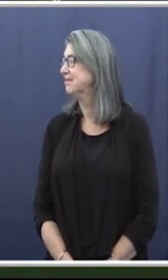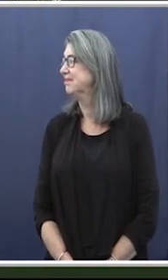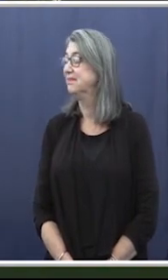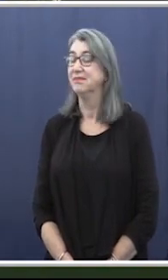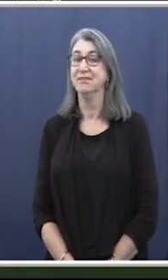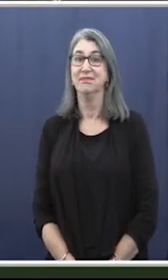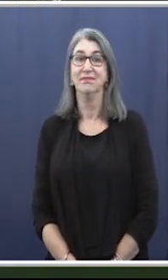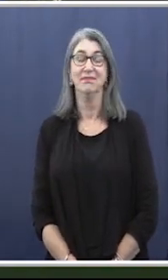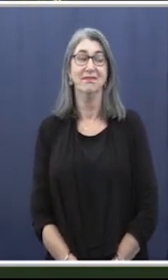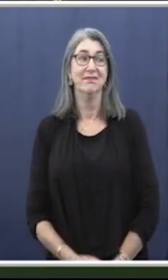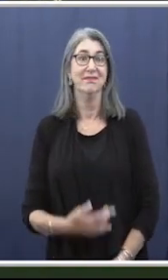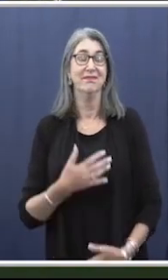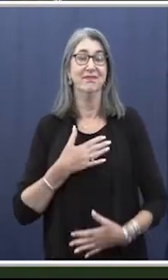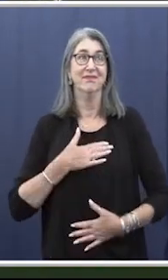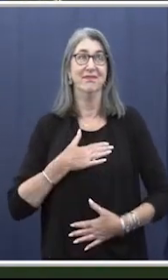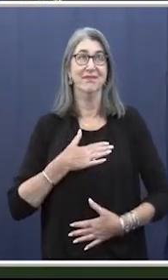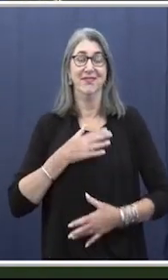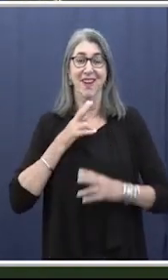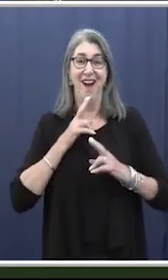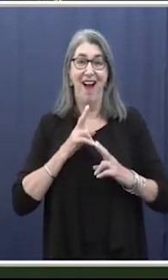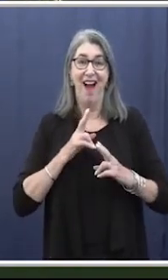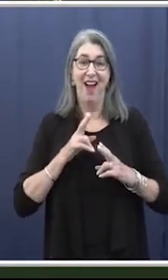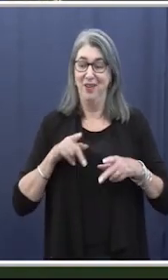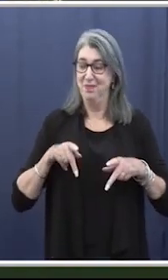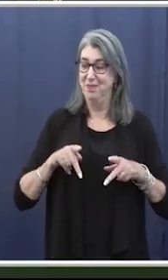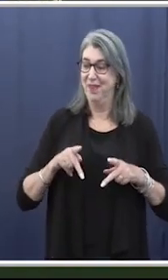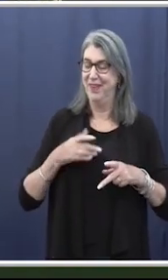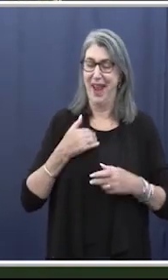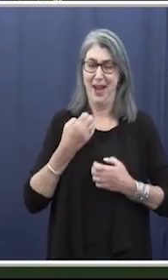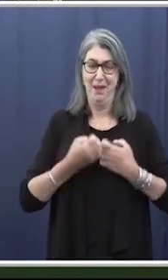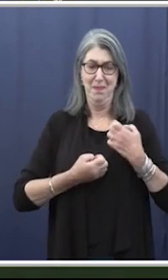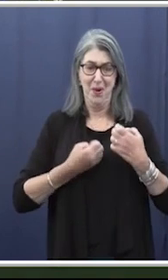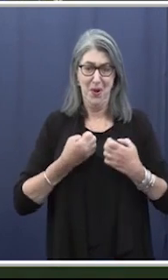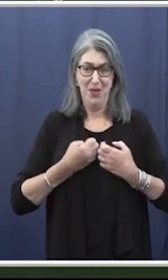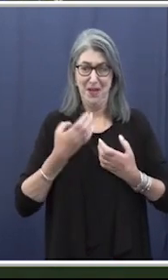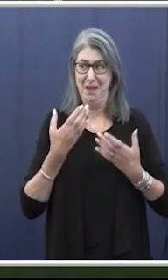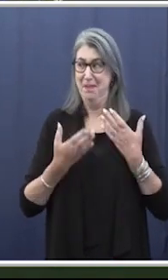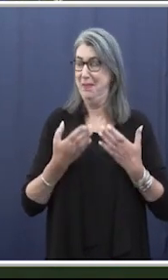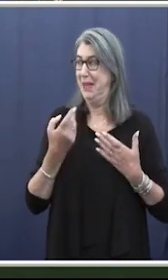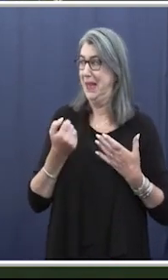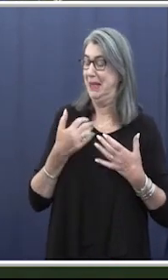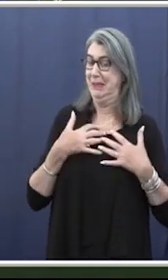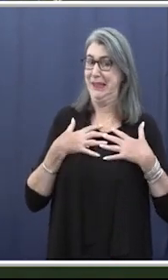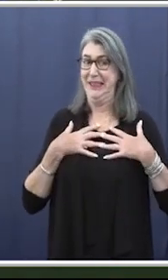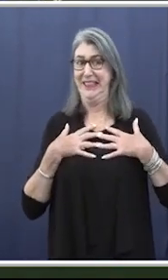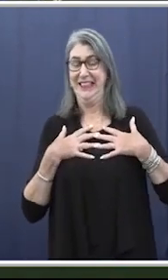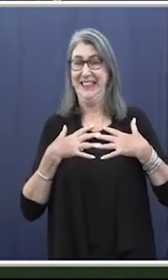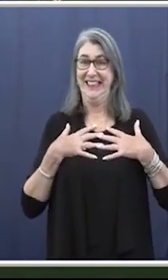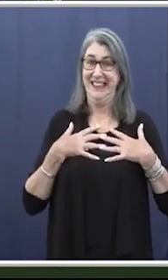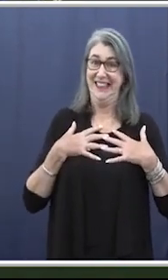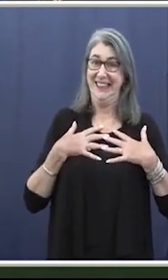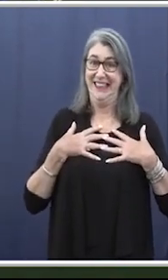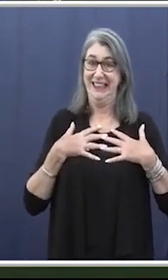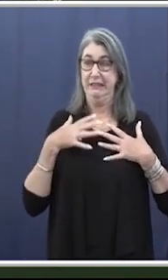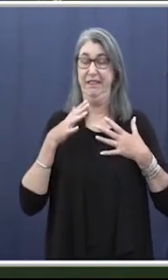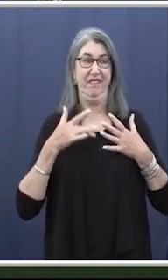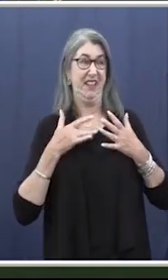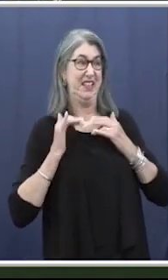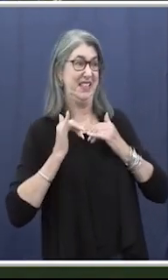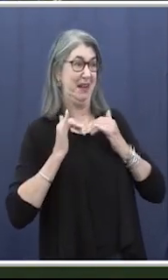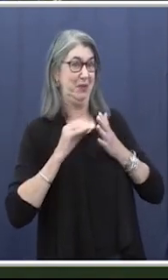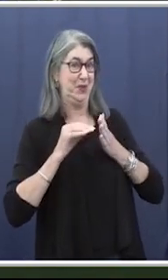Oh, I'm really honored, privileged, and emotionally maybe a little, you know, on the student